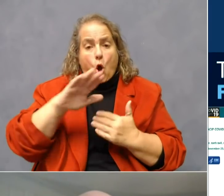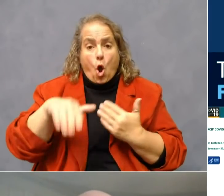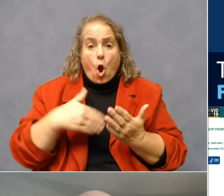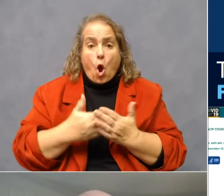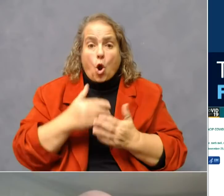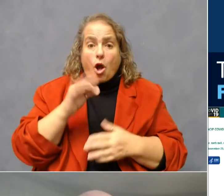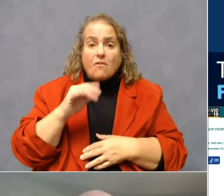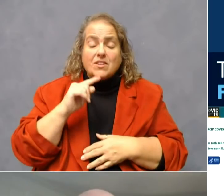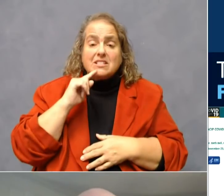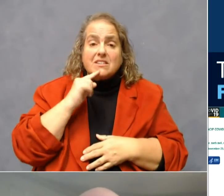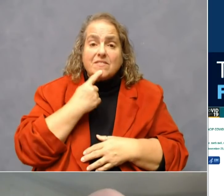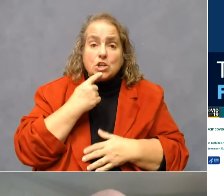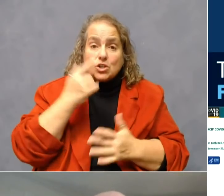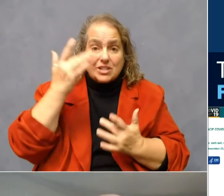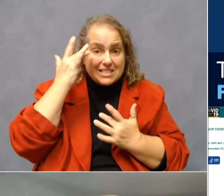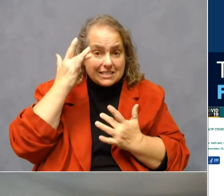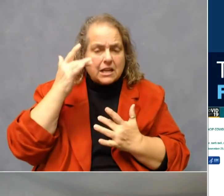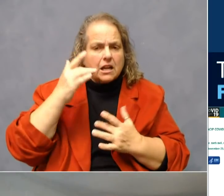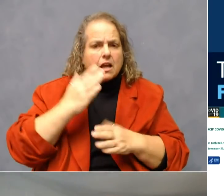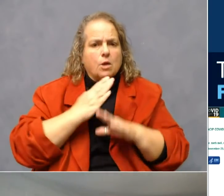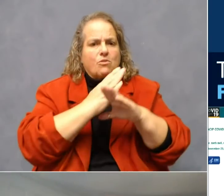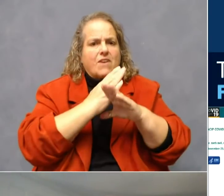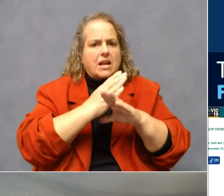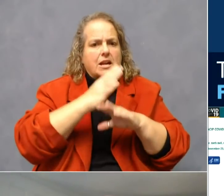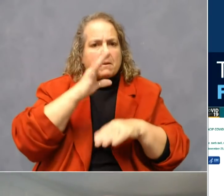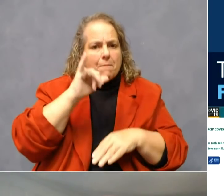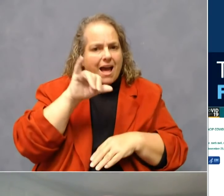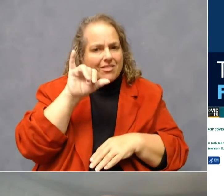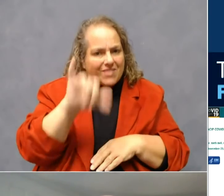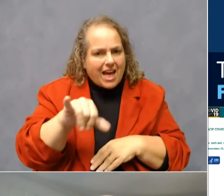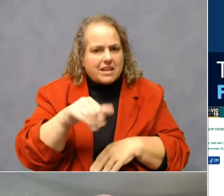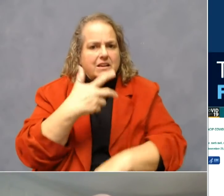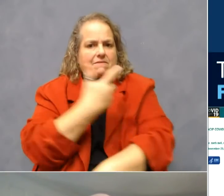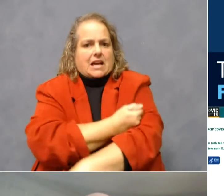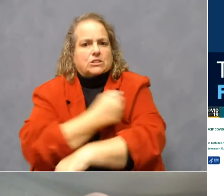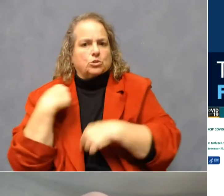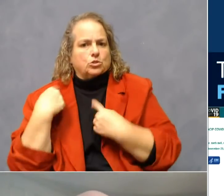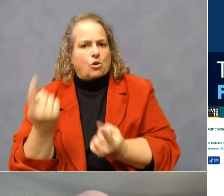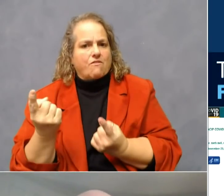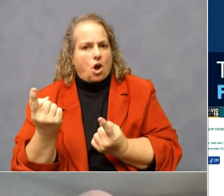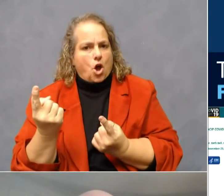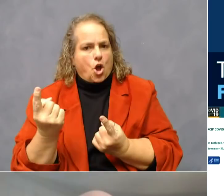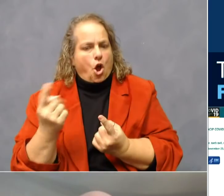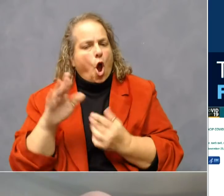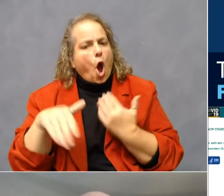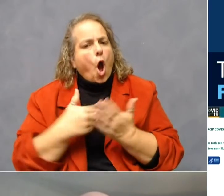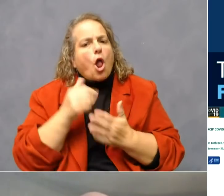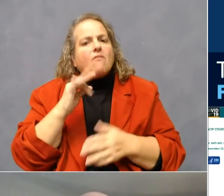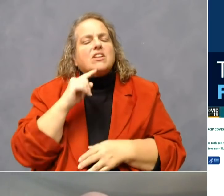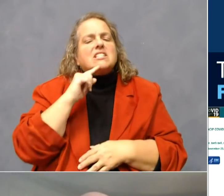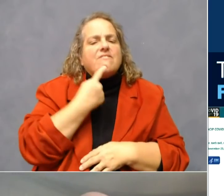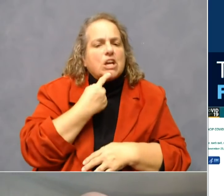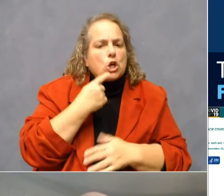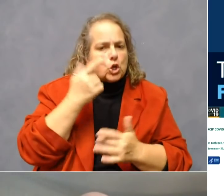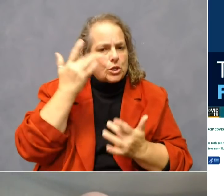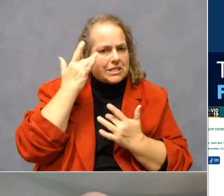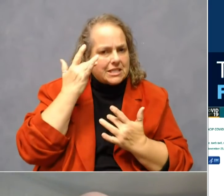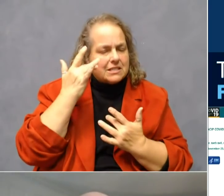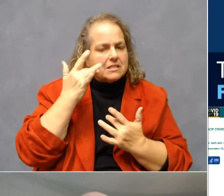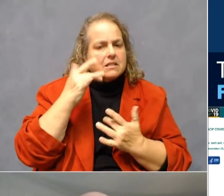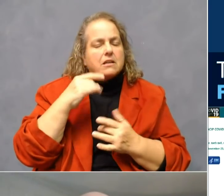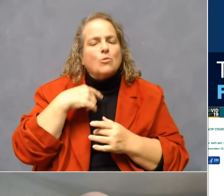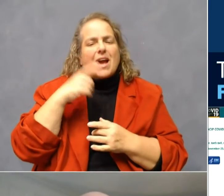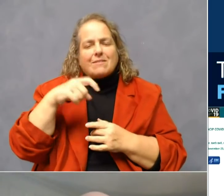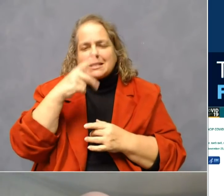be prevented by these vaccines so far. Now, again, we have to see the data and we have to see how it all breaks down, but all of